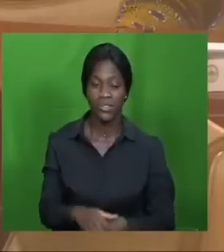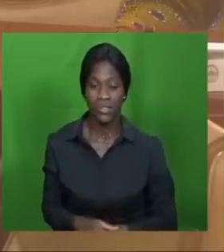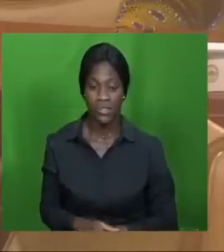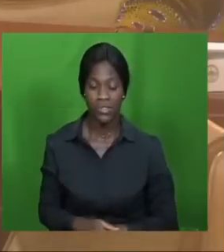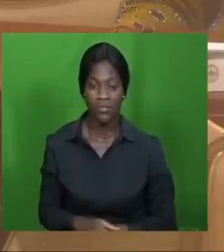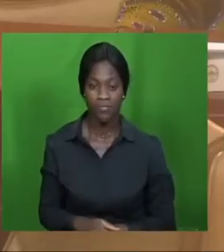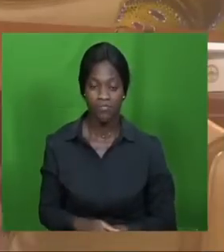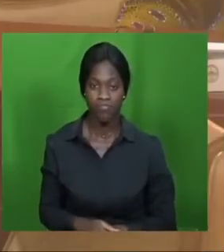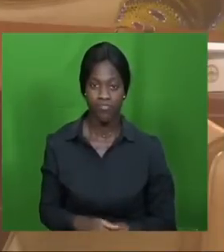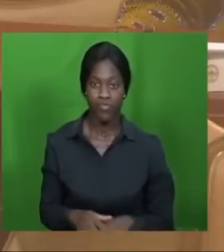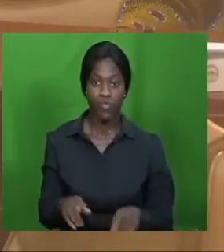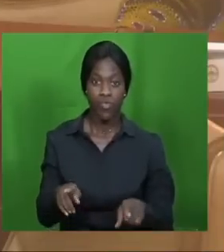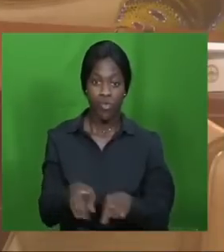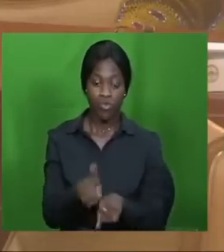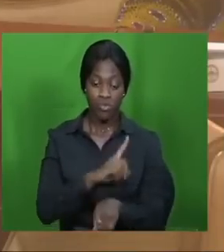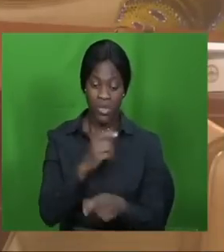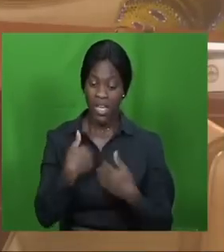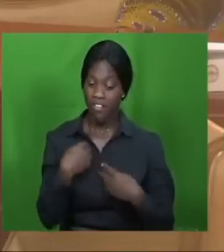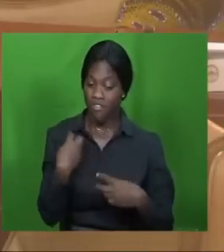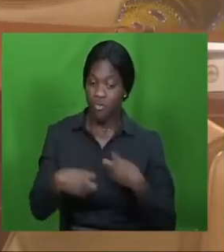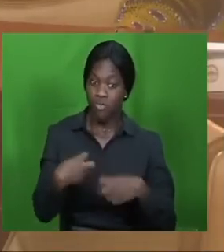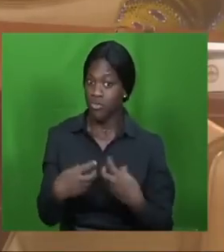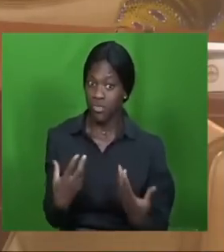Speaker, there's a problem I have, and